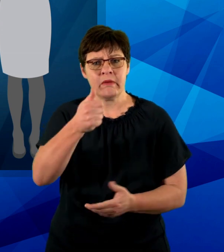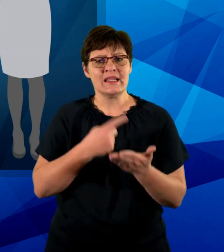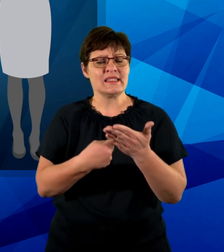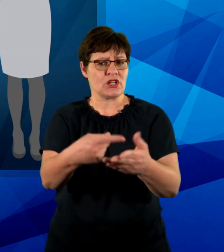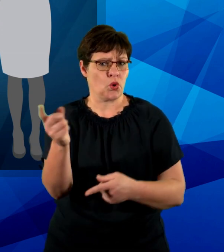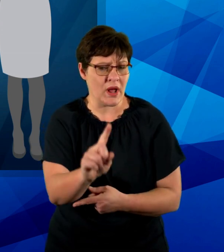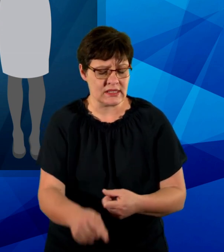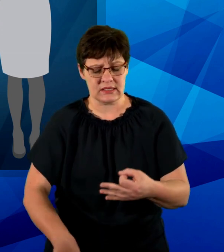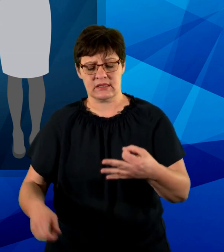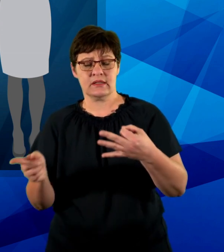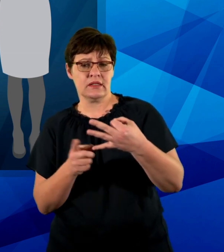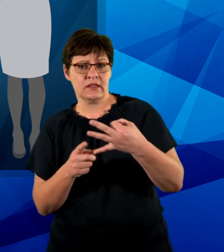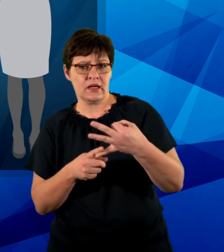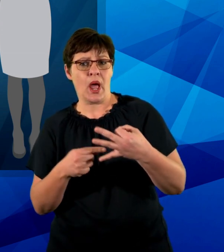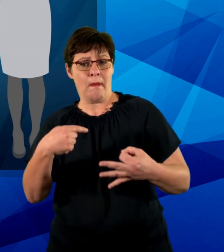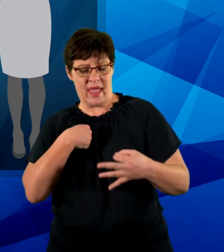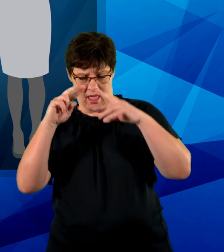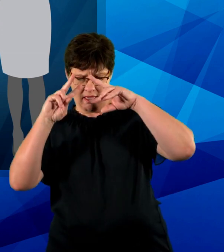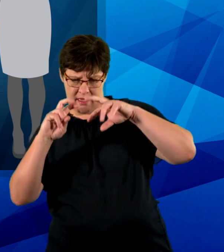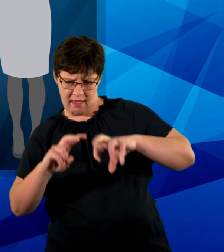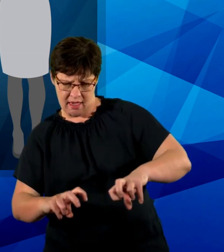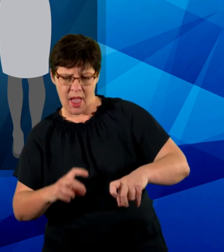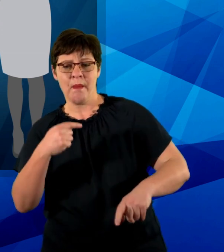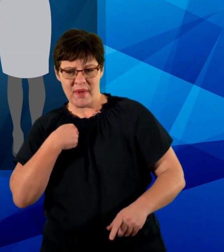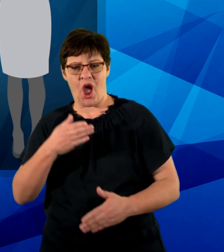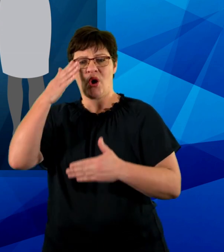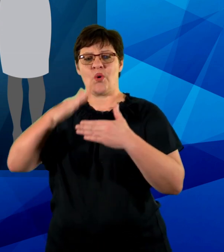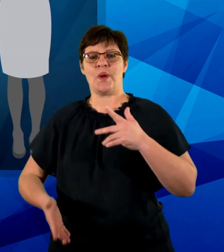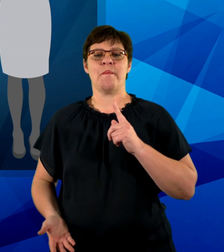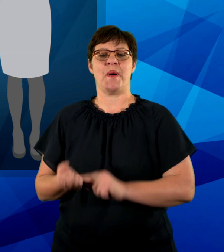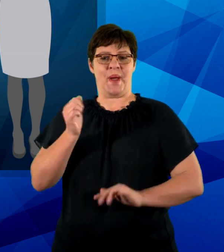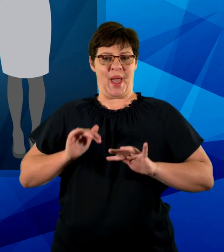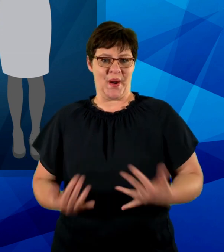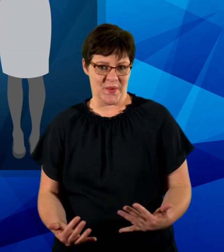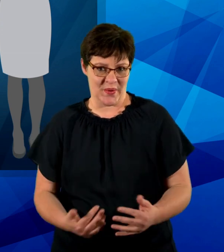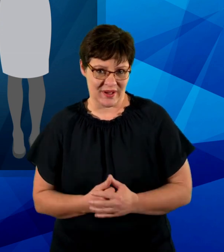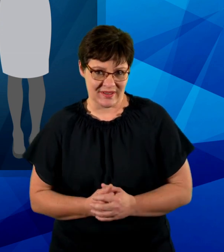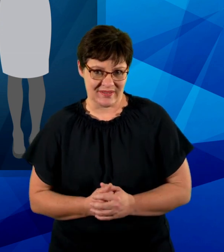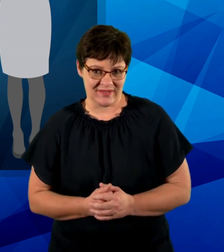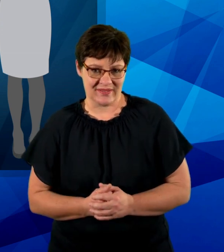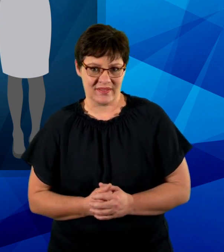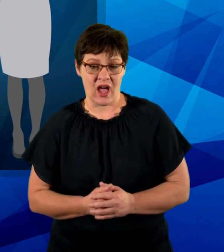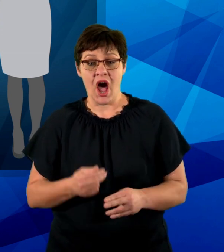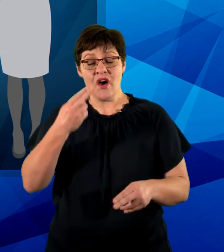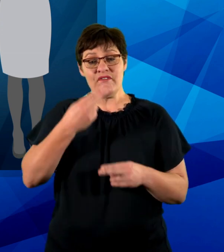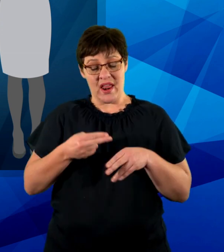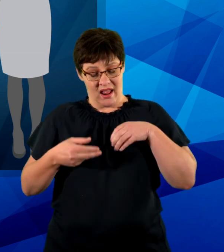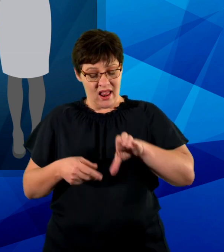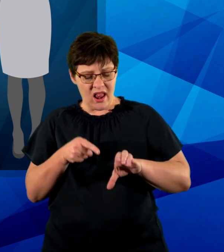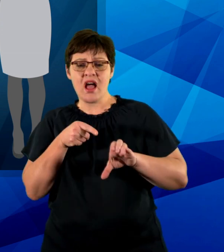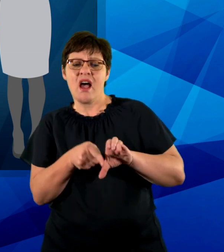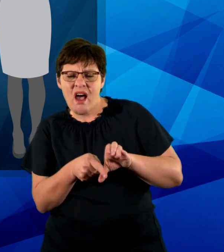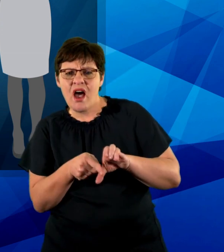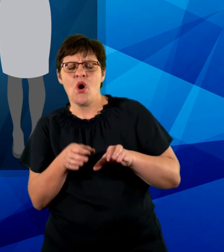explicitly how the aspect investigated led to the conclusion. In this final paragraph, you indicate